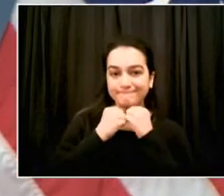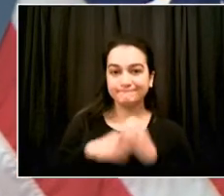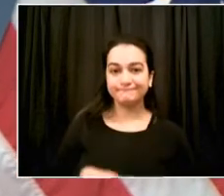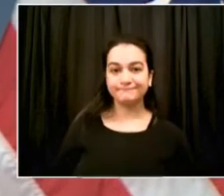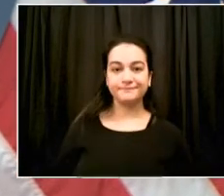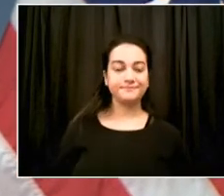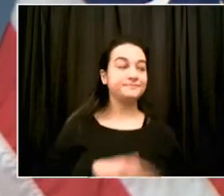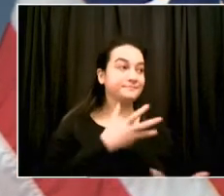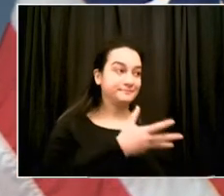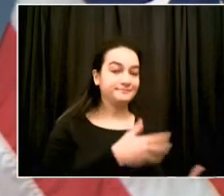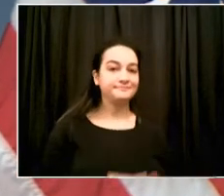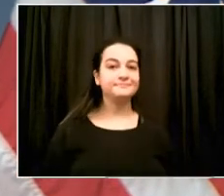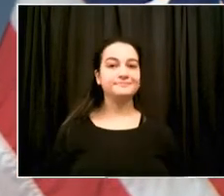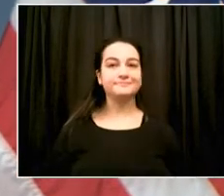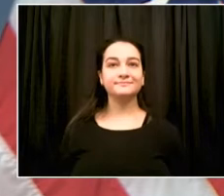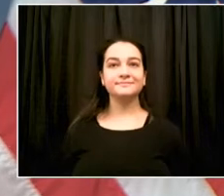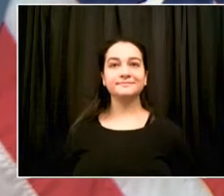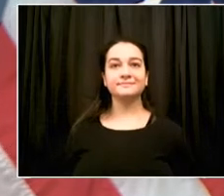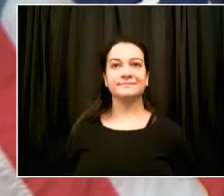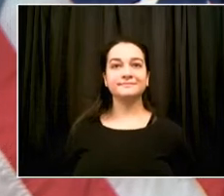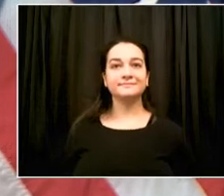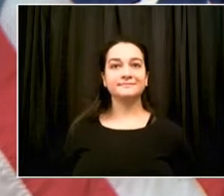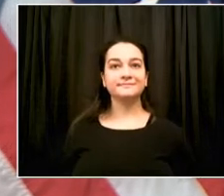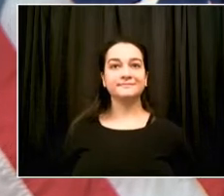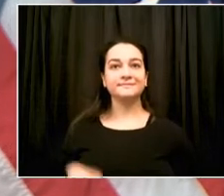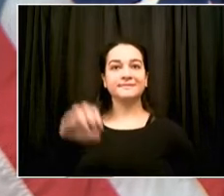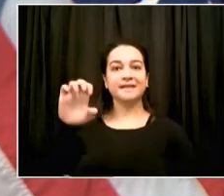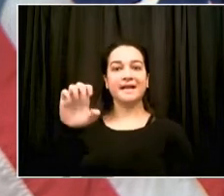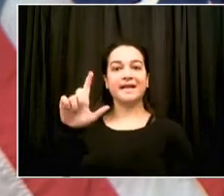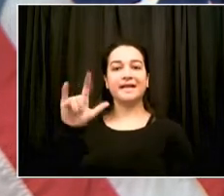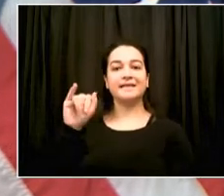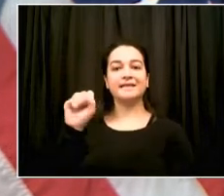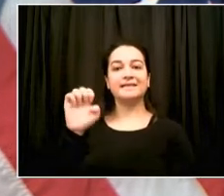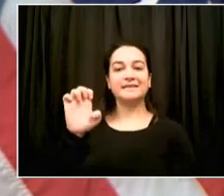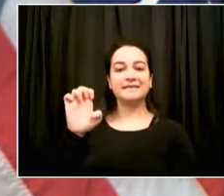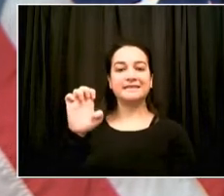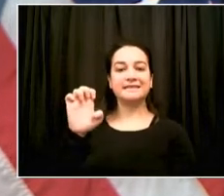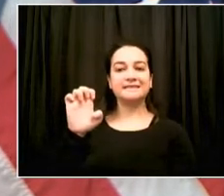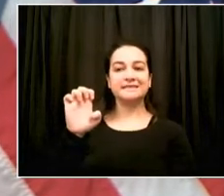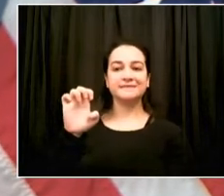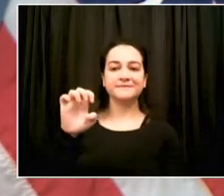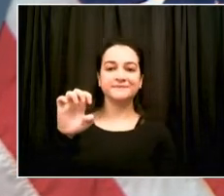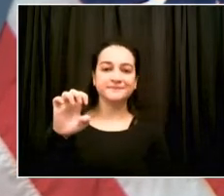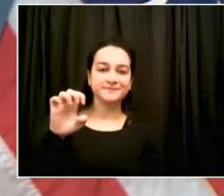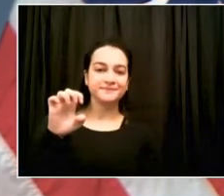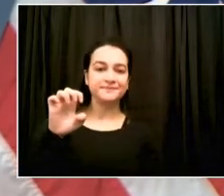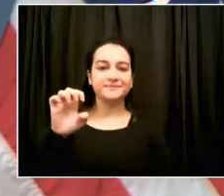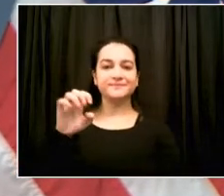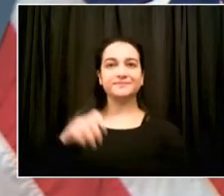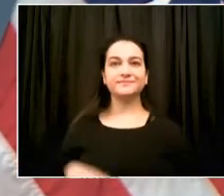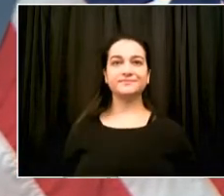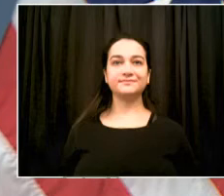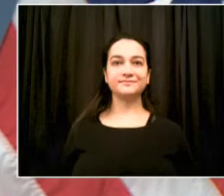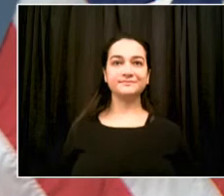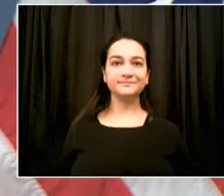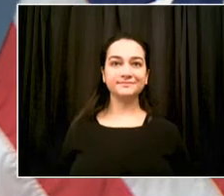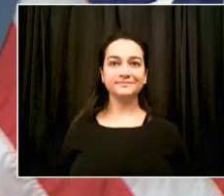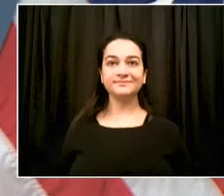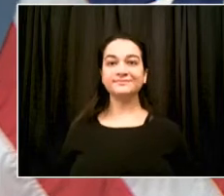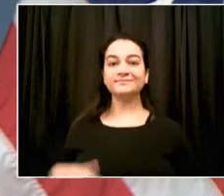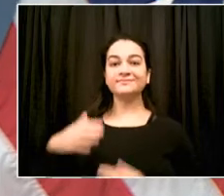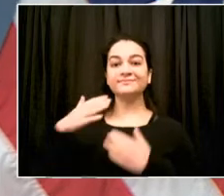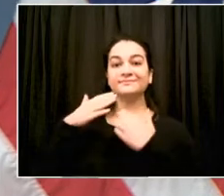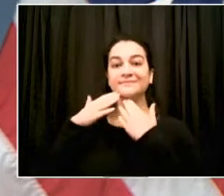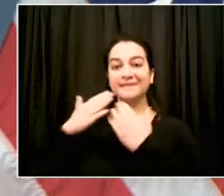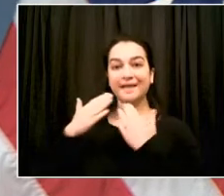Blasio. So 2020 was quite a year. At the start of the year, HPD was ready to once again respond to